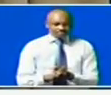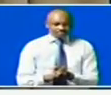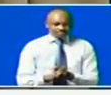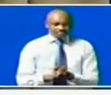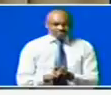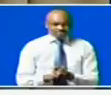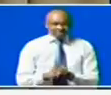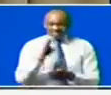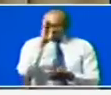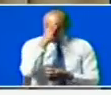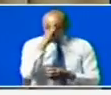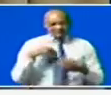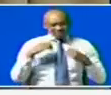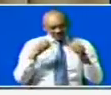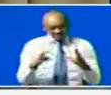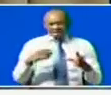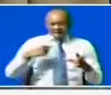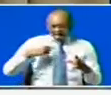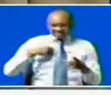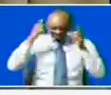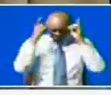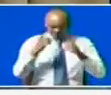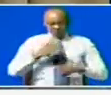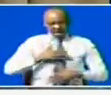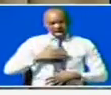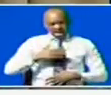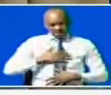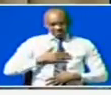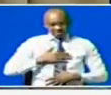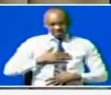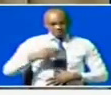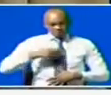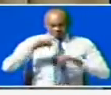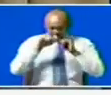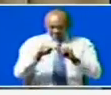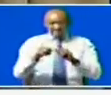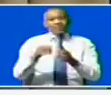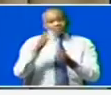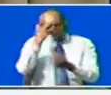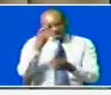And without doubt, they have tested our resolve to remain guided